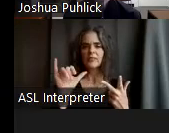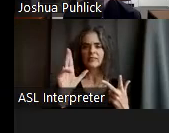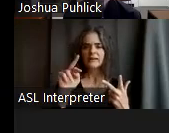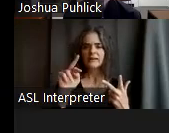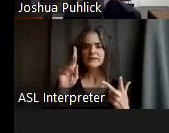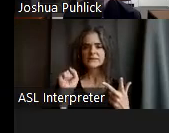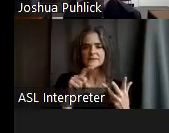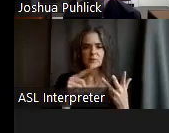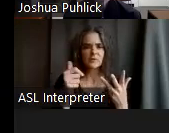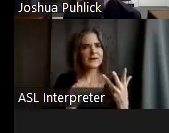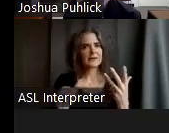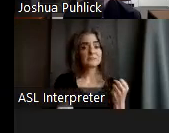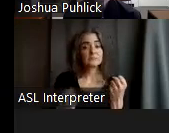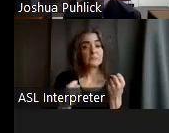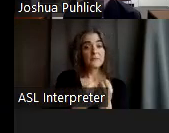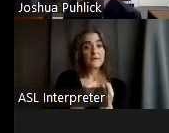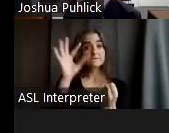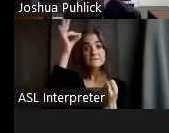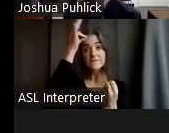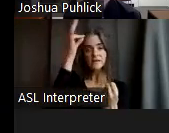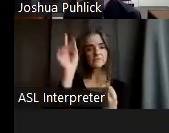federal endorsement.